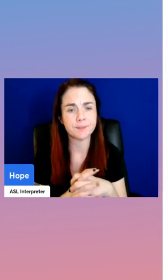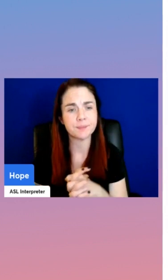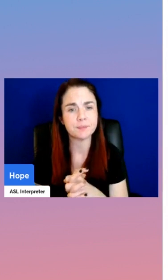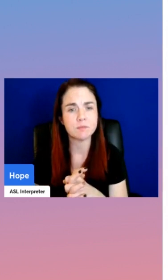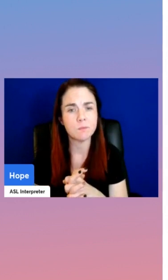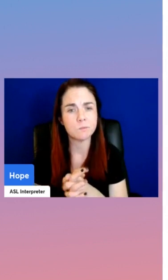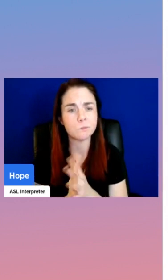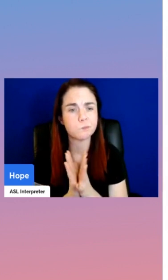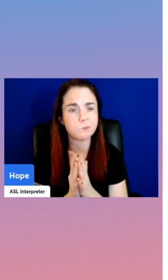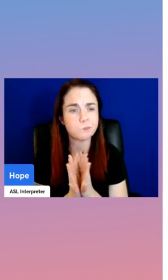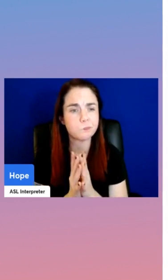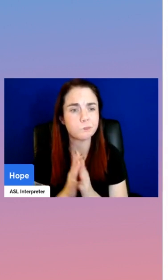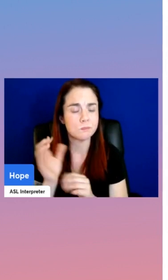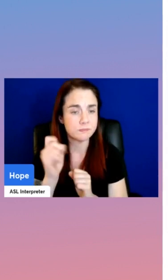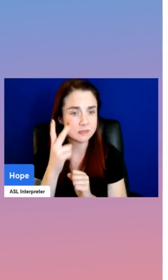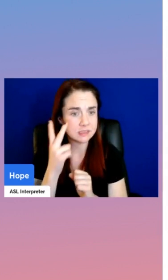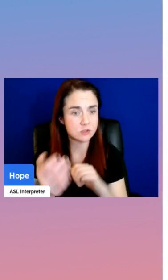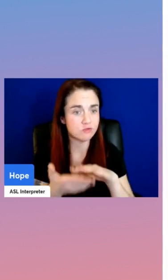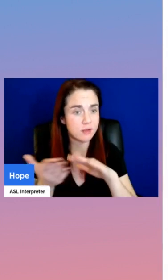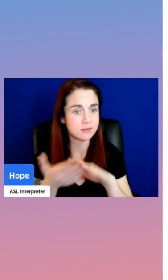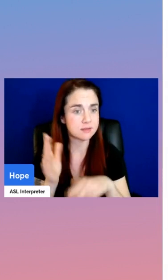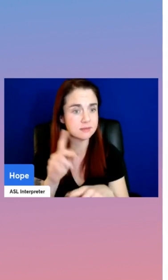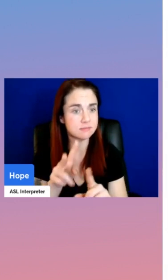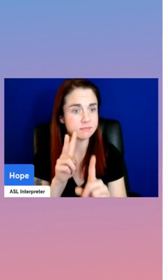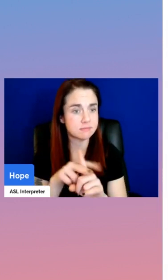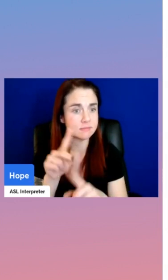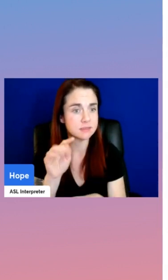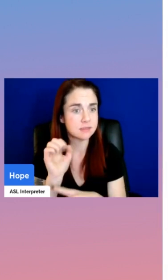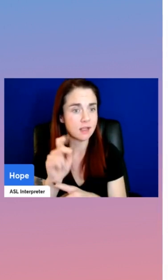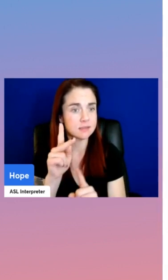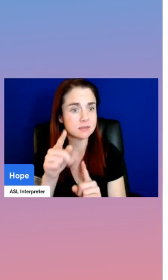So as you can see, our run task for Packer already completed, and it's